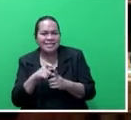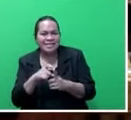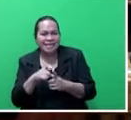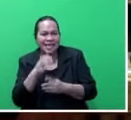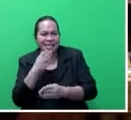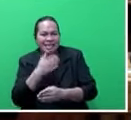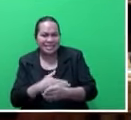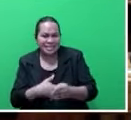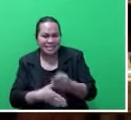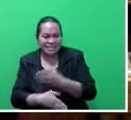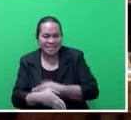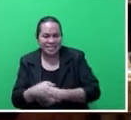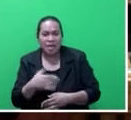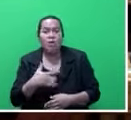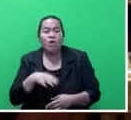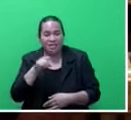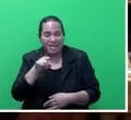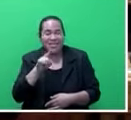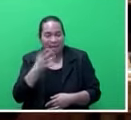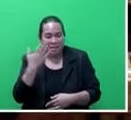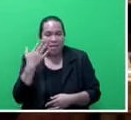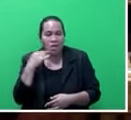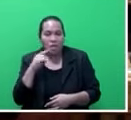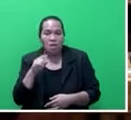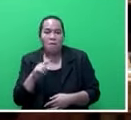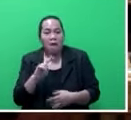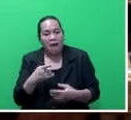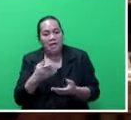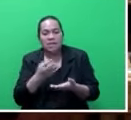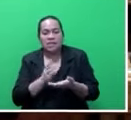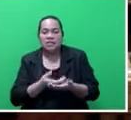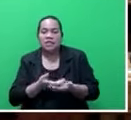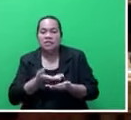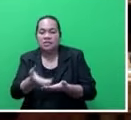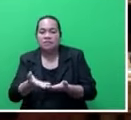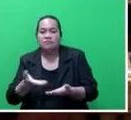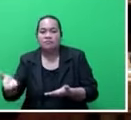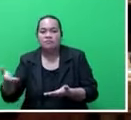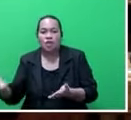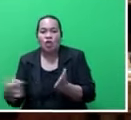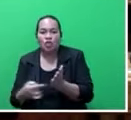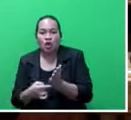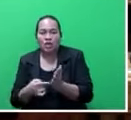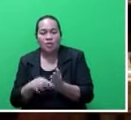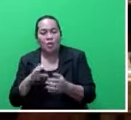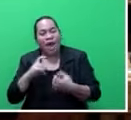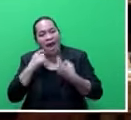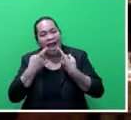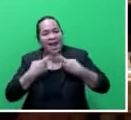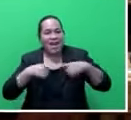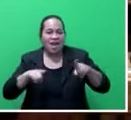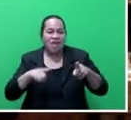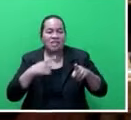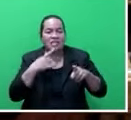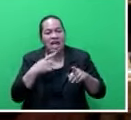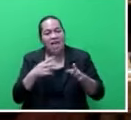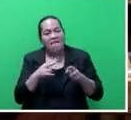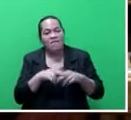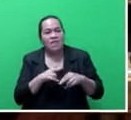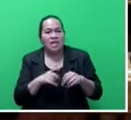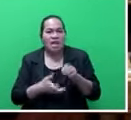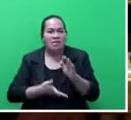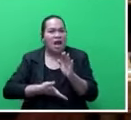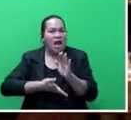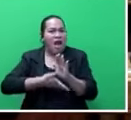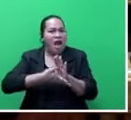which at the time he was distributing those toilets, was being announced in New Zealand that Fiji has the highest